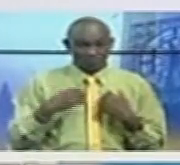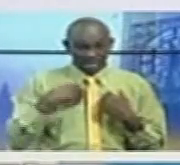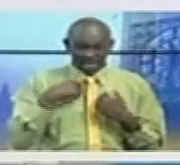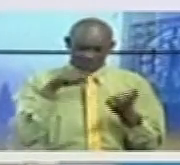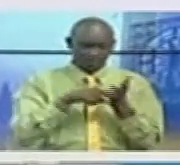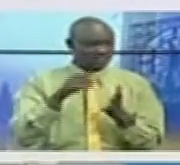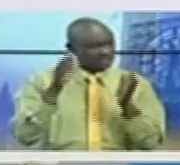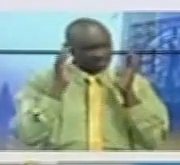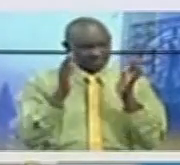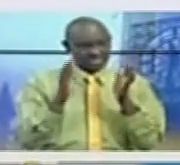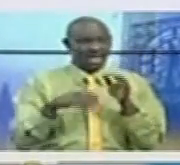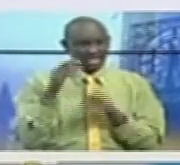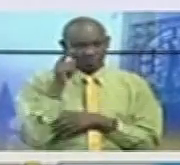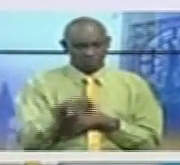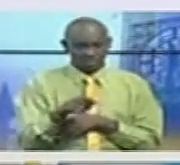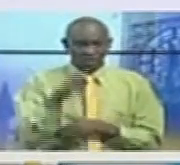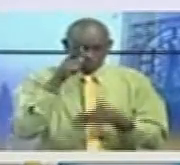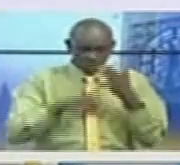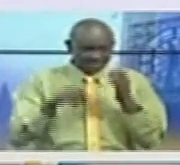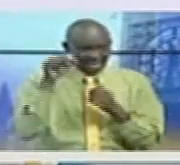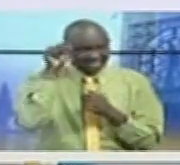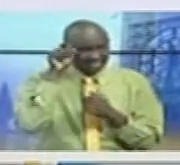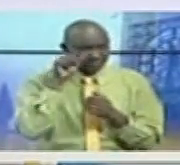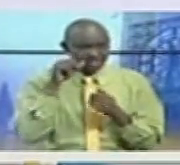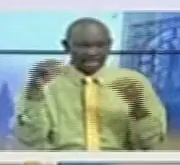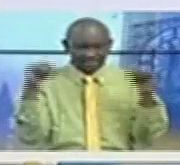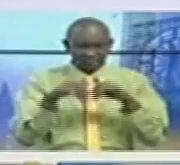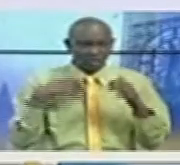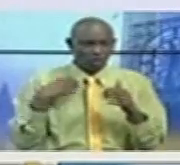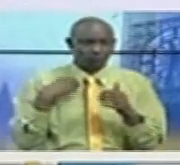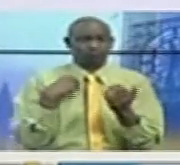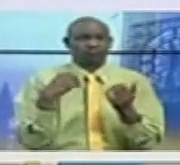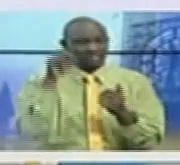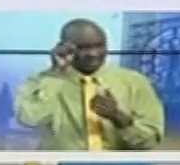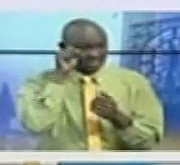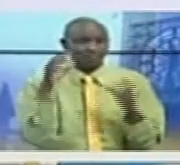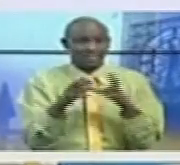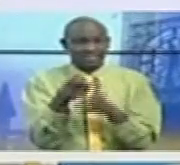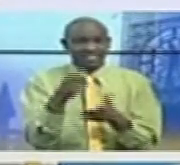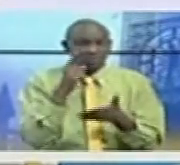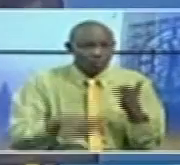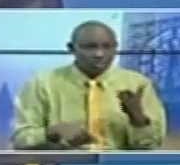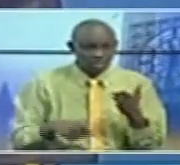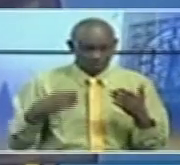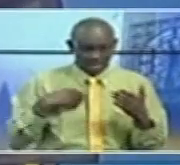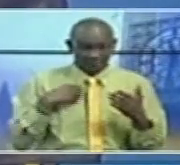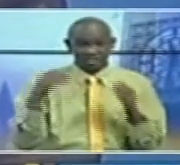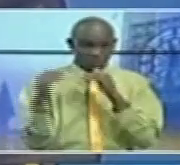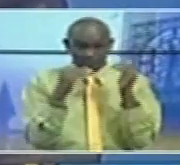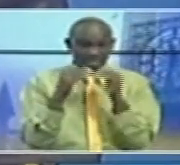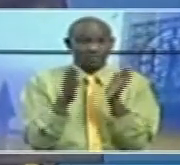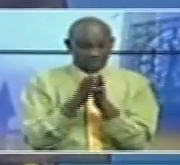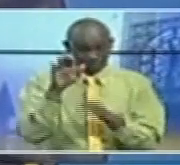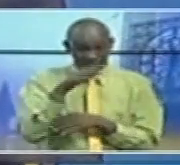here. What the Assembly of State Parties is actually is equivalent to Parliament of a